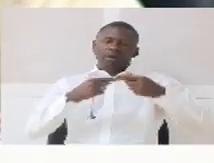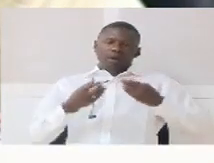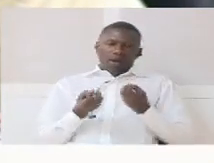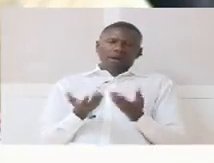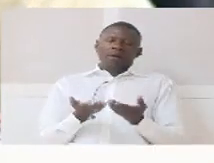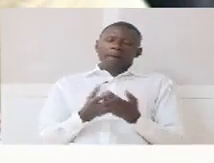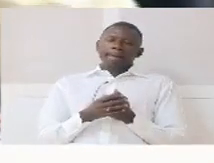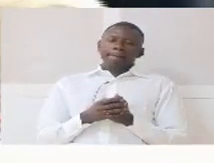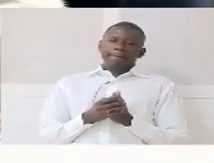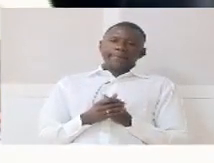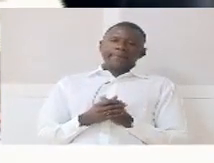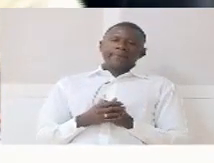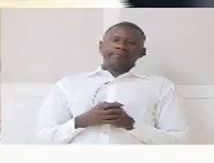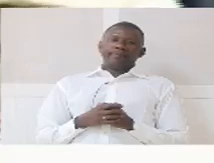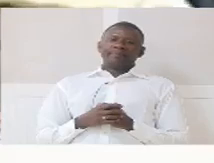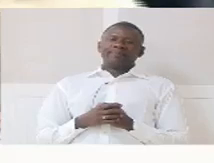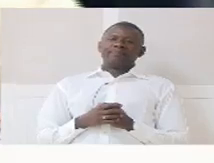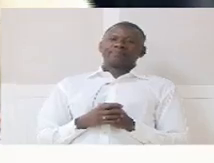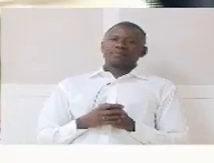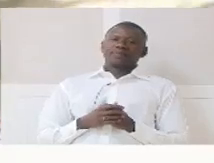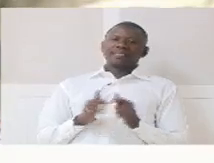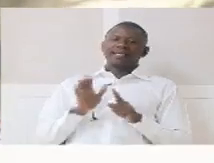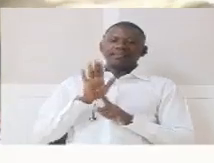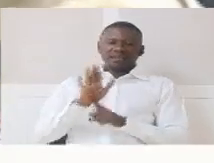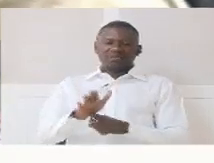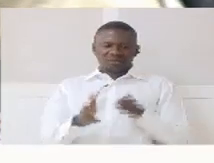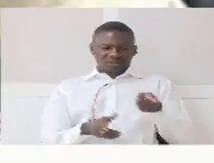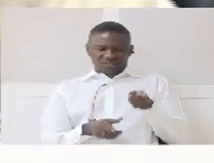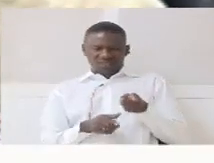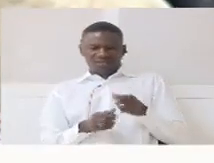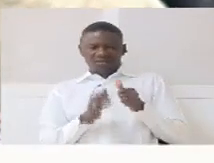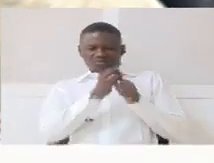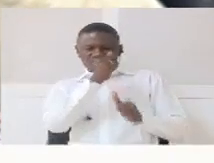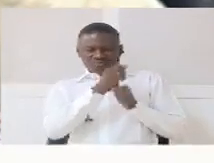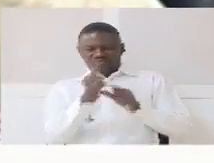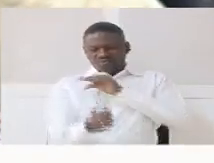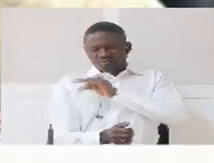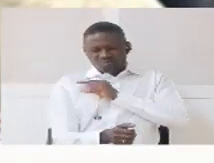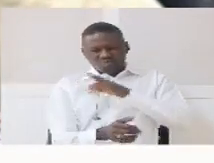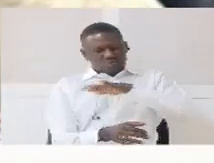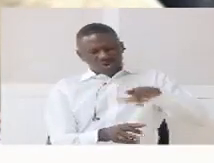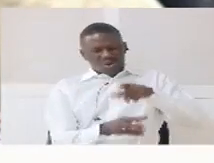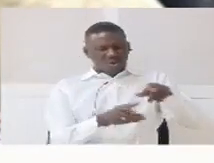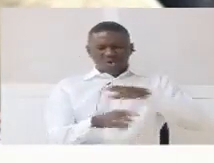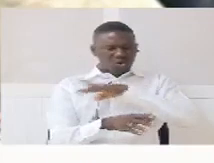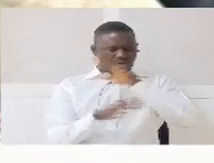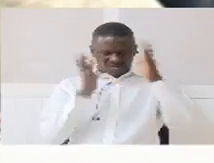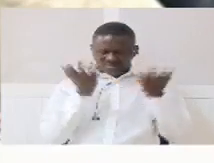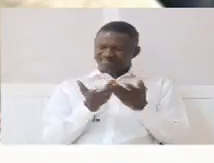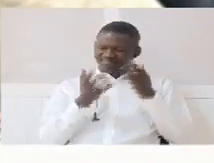am talking about yin kamo total ni jon kon total baby problem o min bije o nyama the problems in relation to